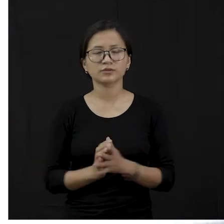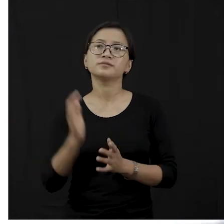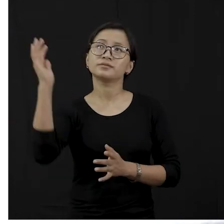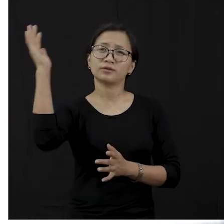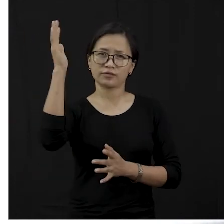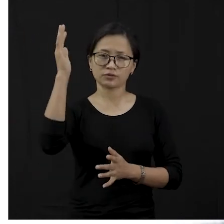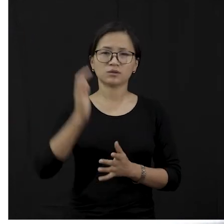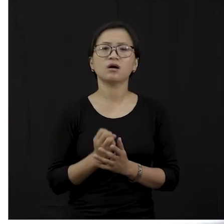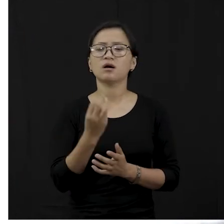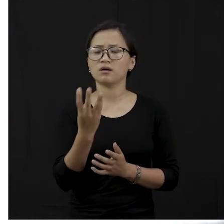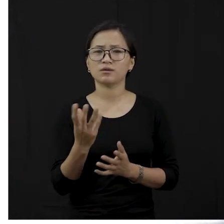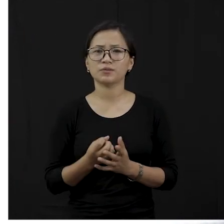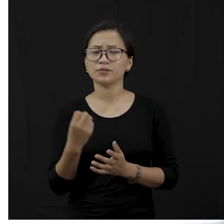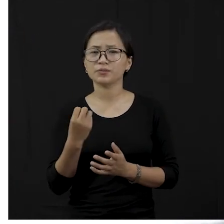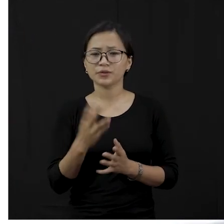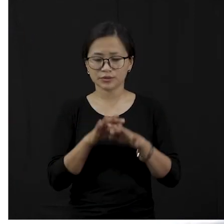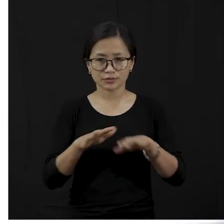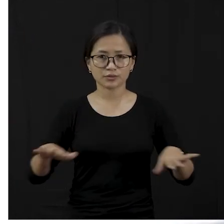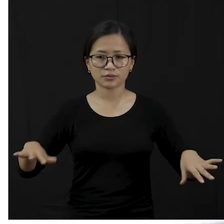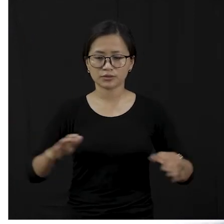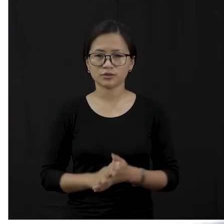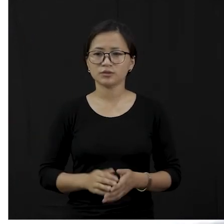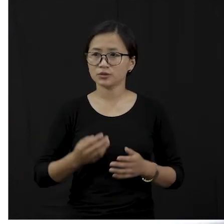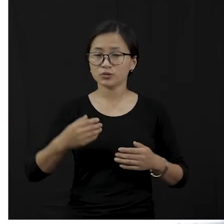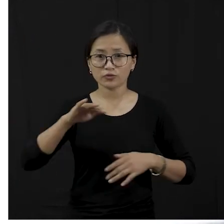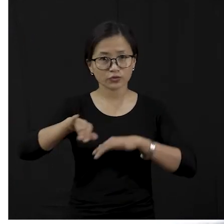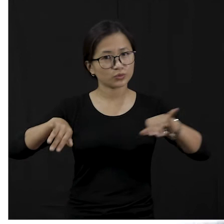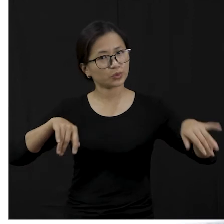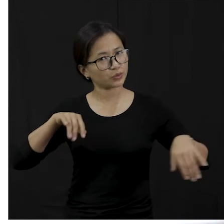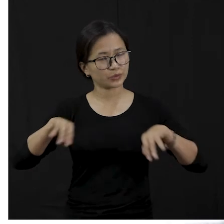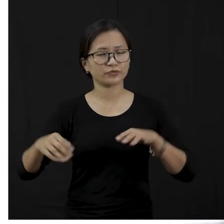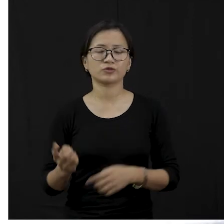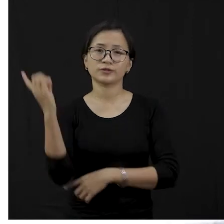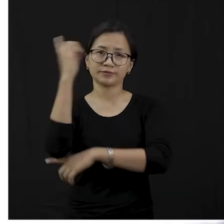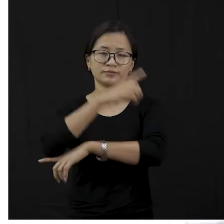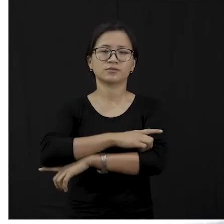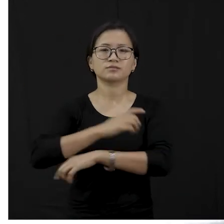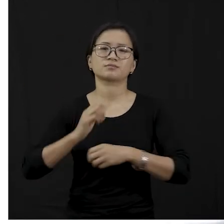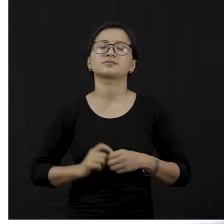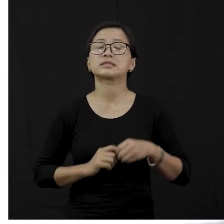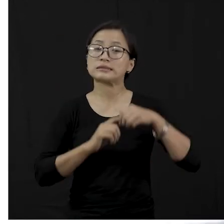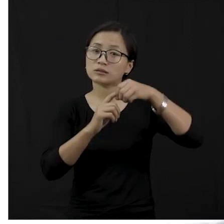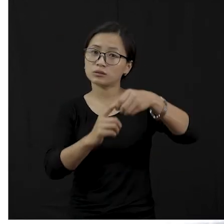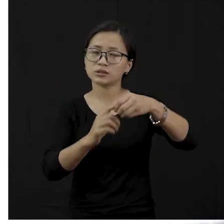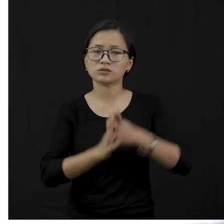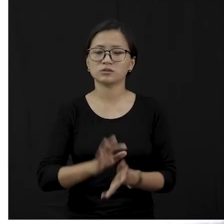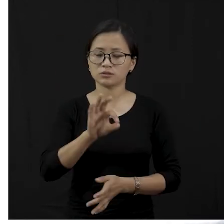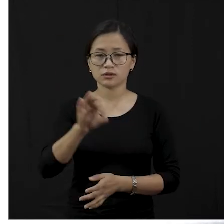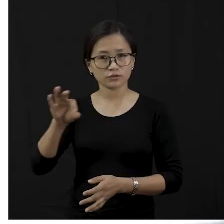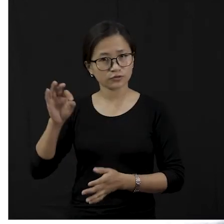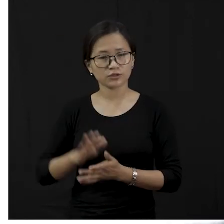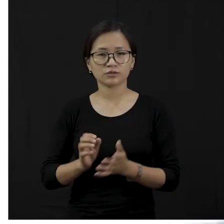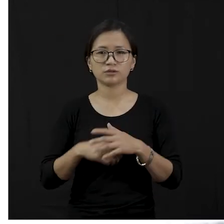afternoon. How many children went for swimming on that day? This is our question. Okay. We want to find out